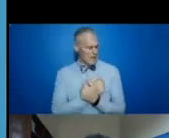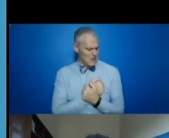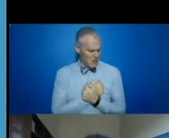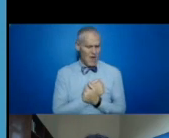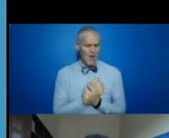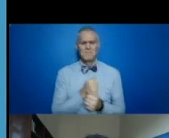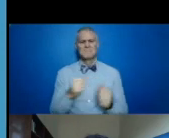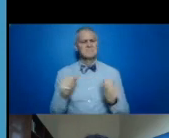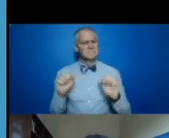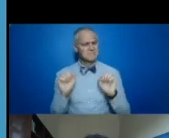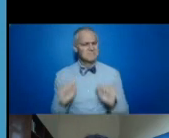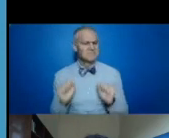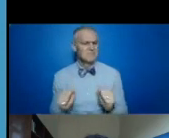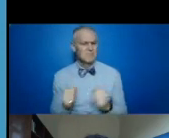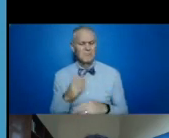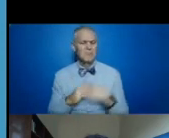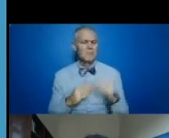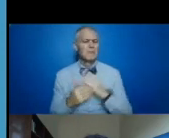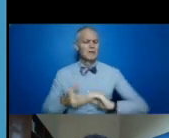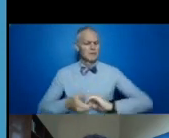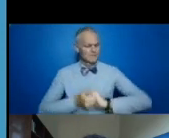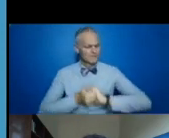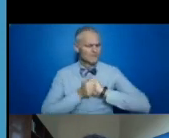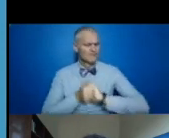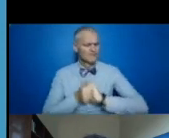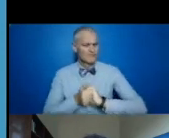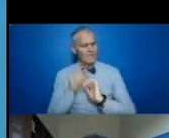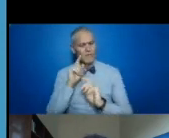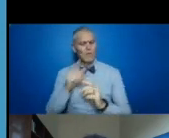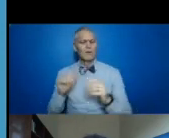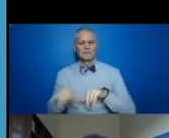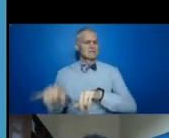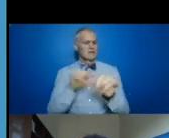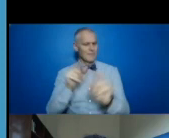able to build alliances to make common good.